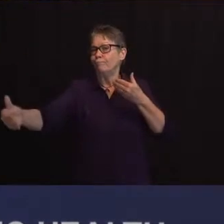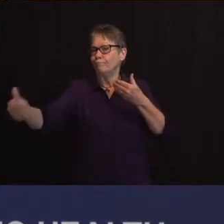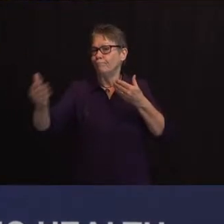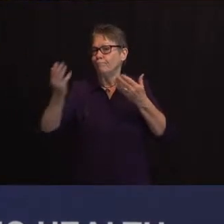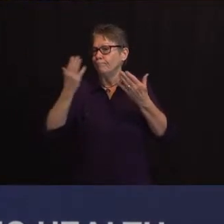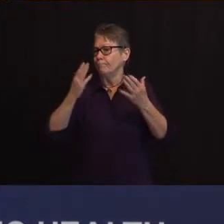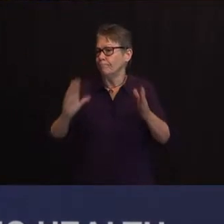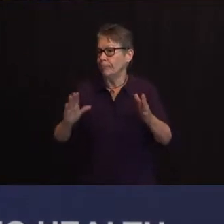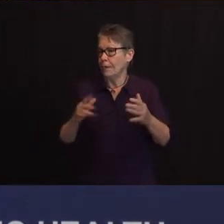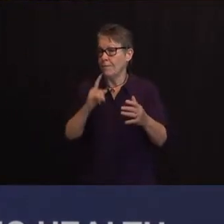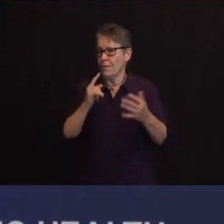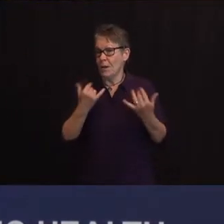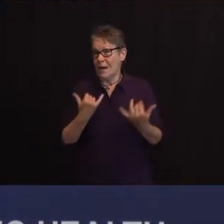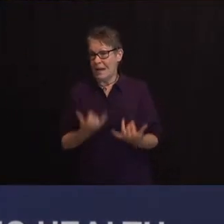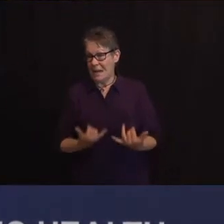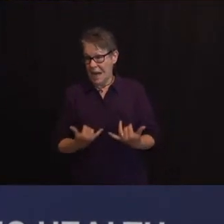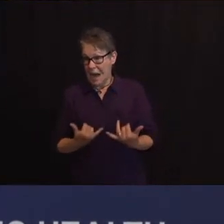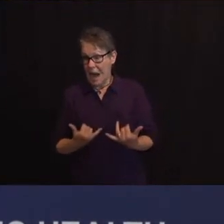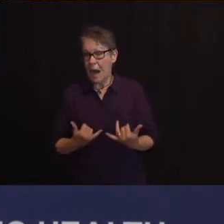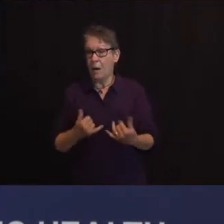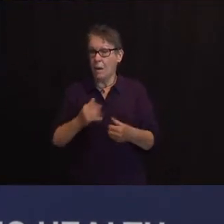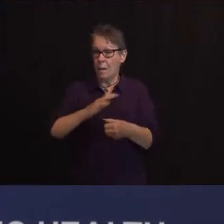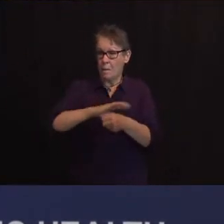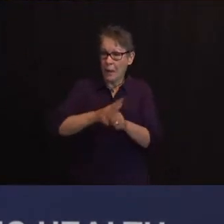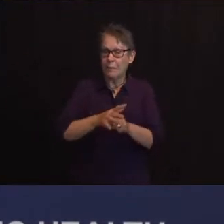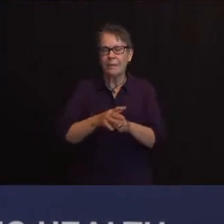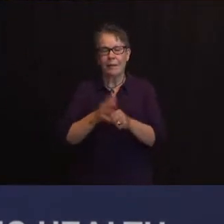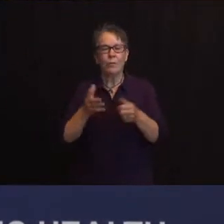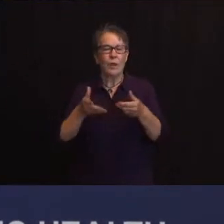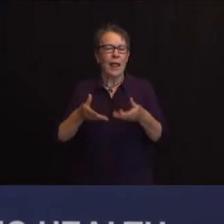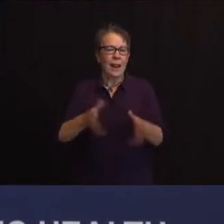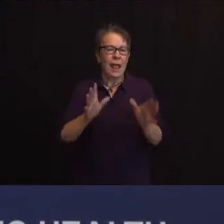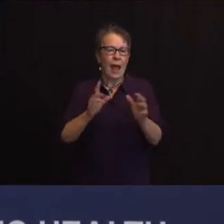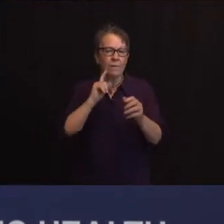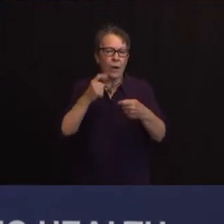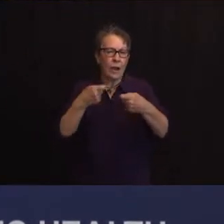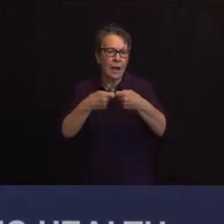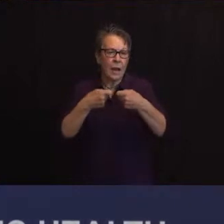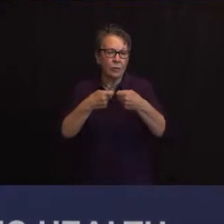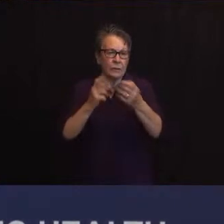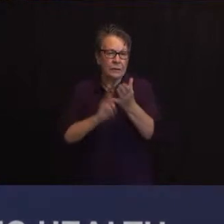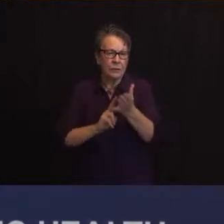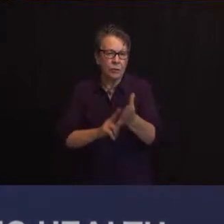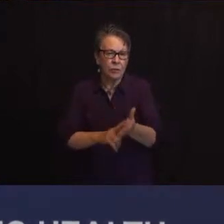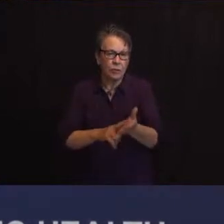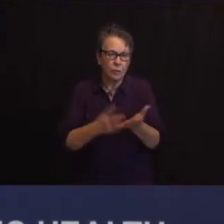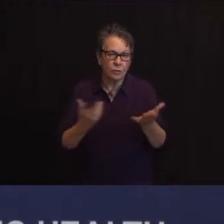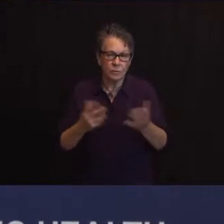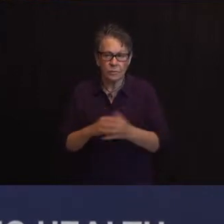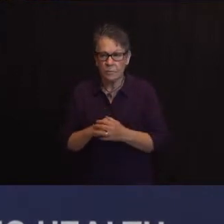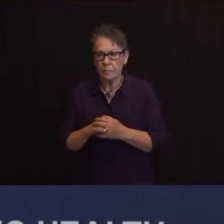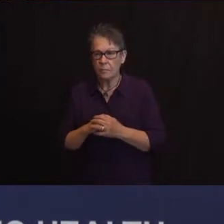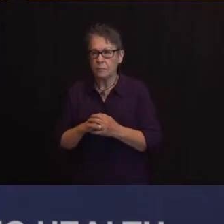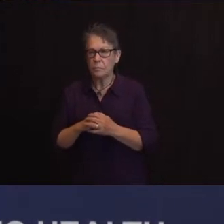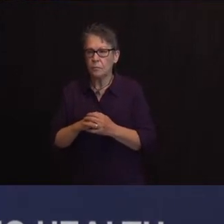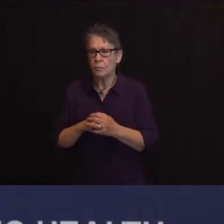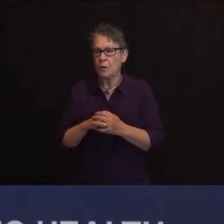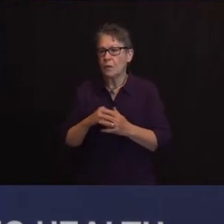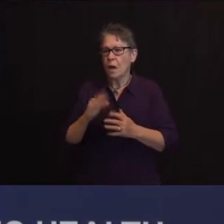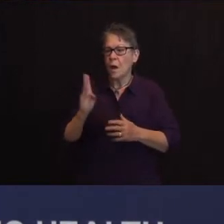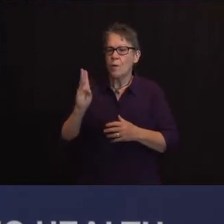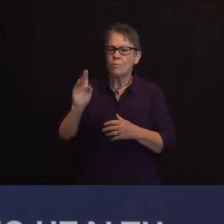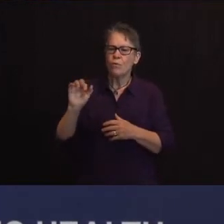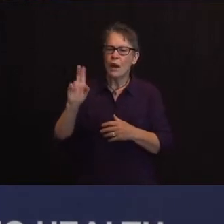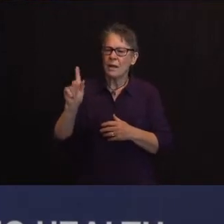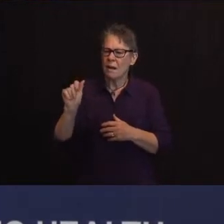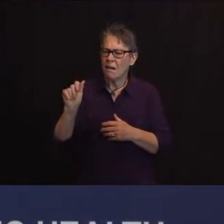I think we should continue to do it. No comments from Brenda, other than we miss her in this August haul on Jersey City. Steve Fulop's done a